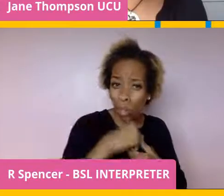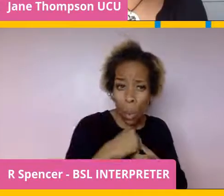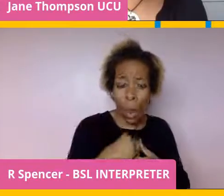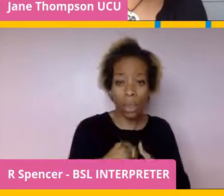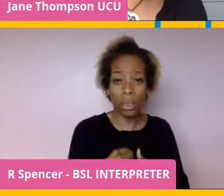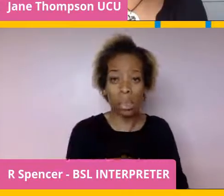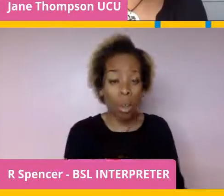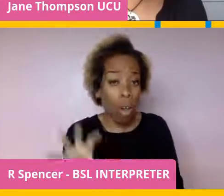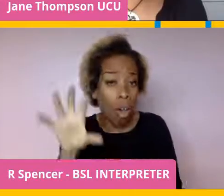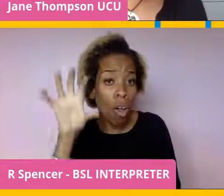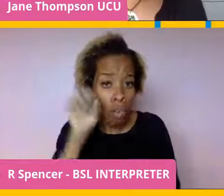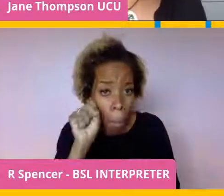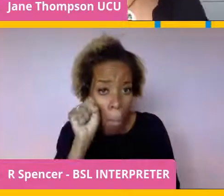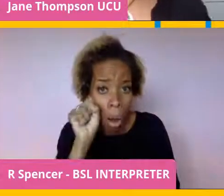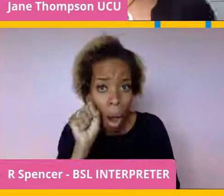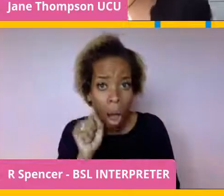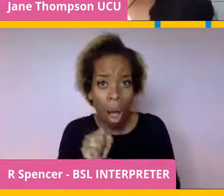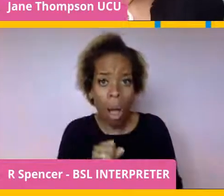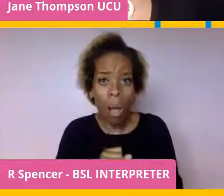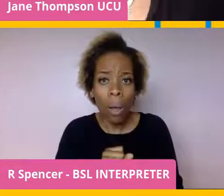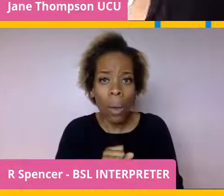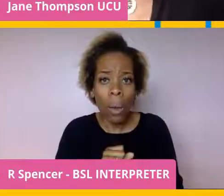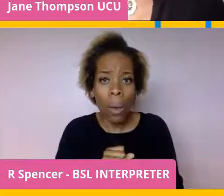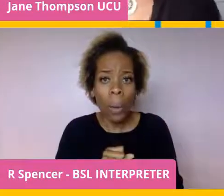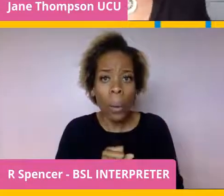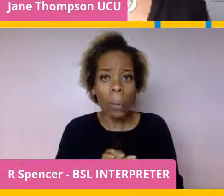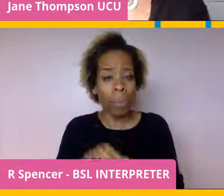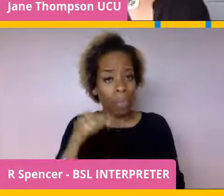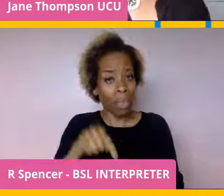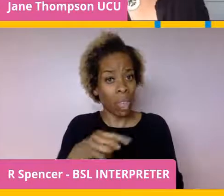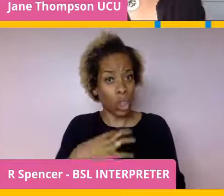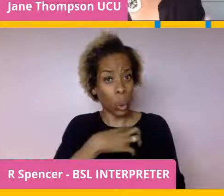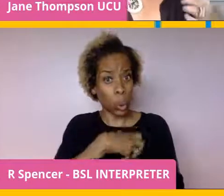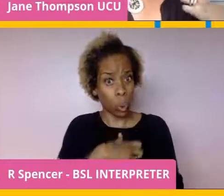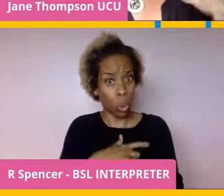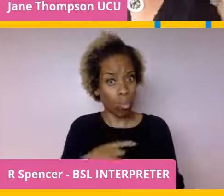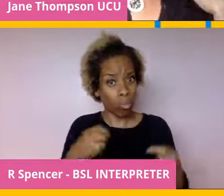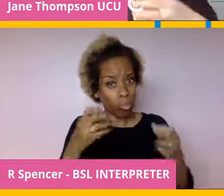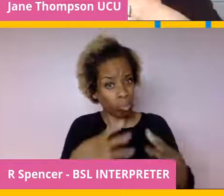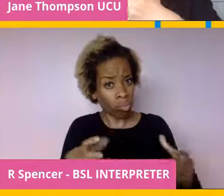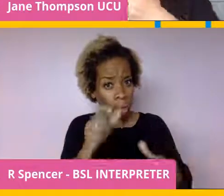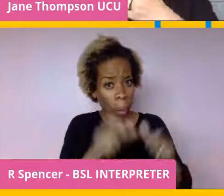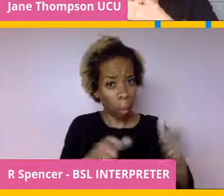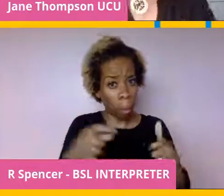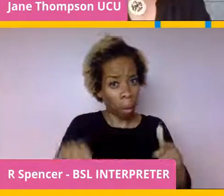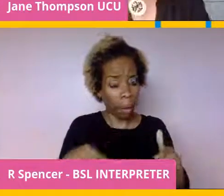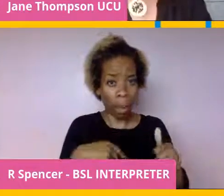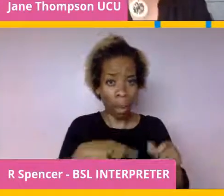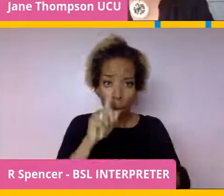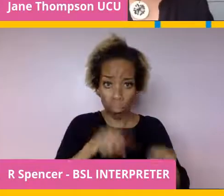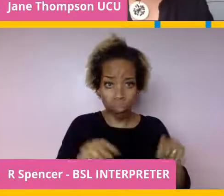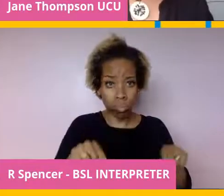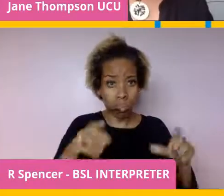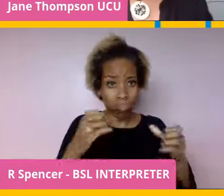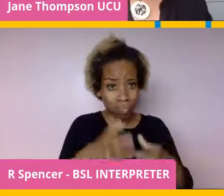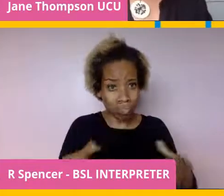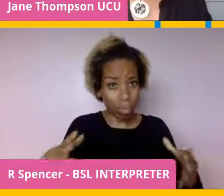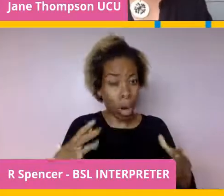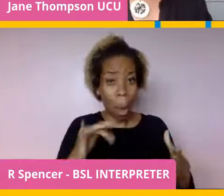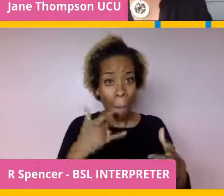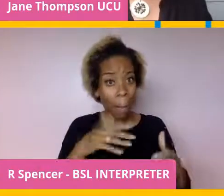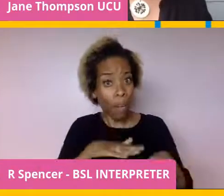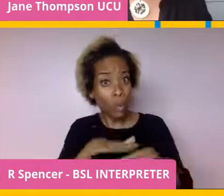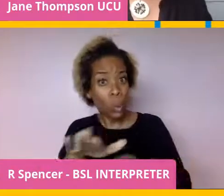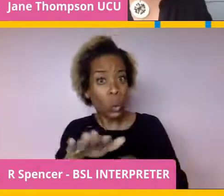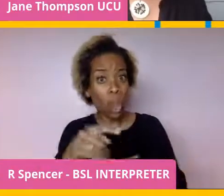and recruit more casualised members. Because remember, the kind of makeup of this union is changing. So in the future, we